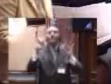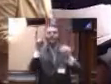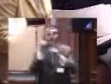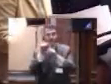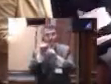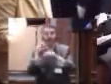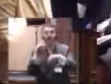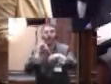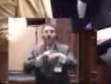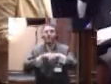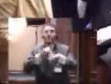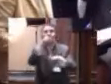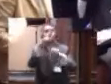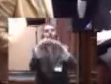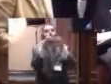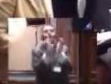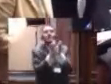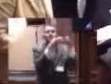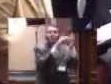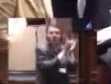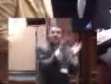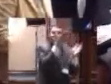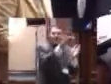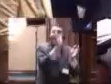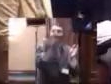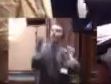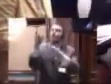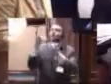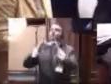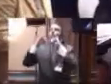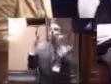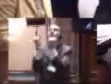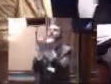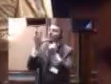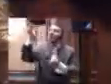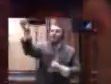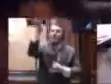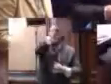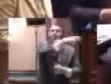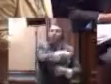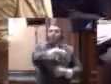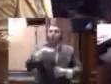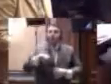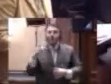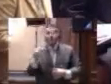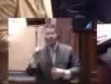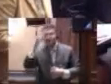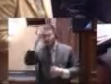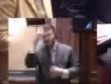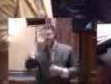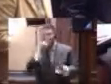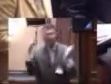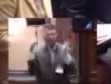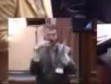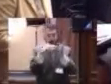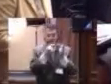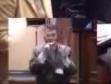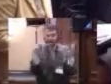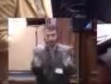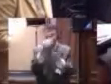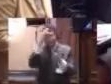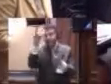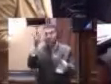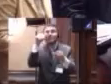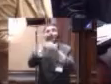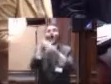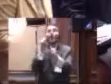things. Lastly but not least, when we're talking about democracy, we should remember that democracy is not